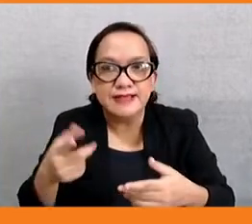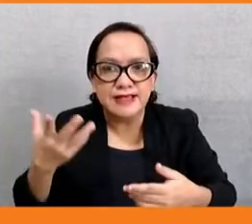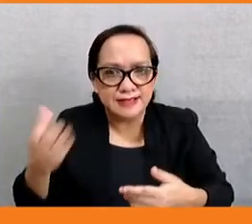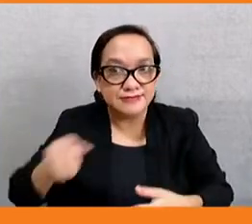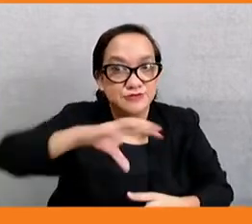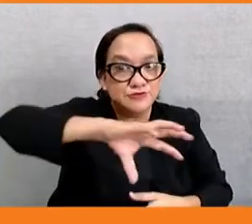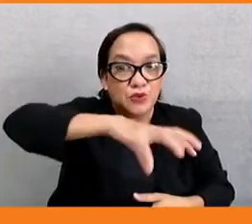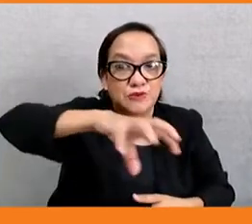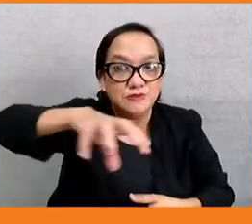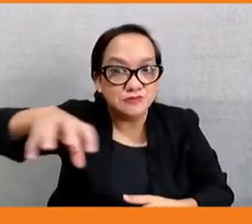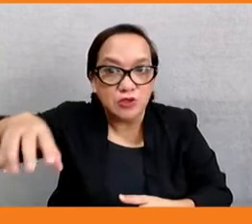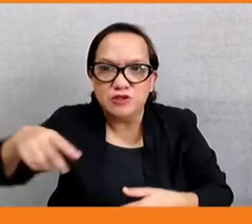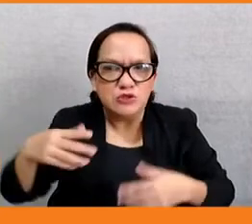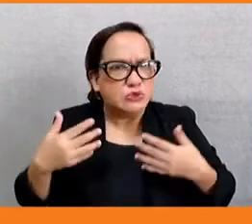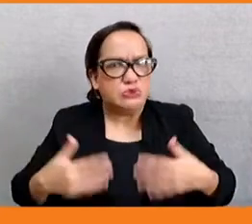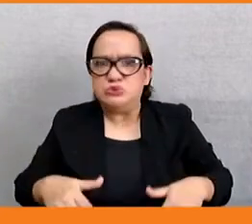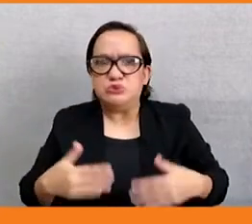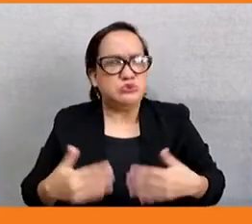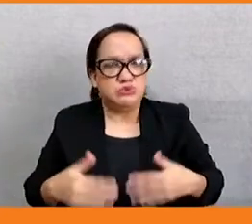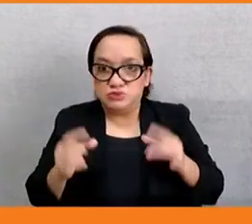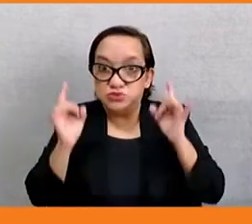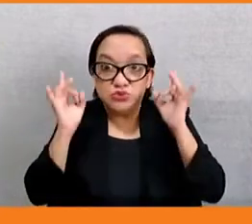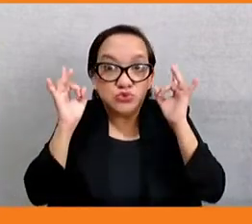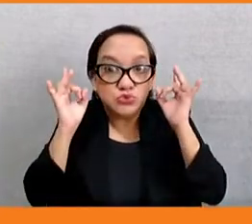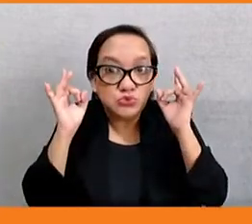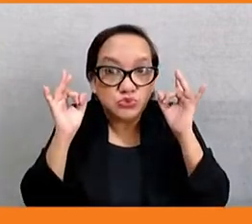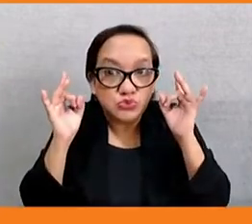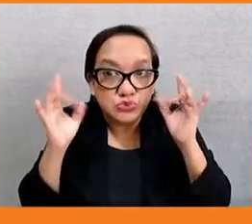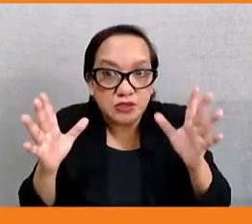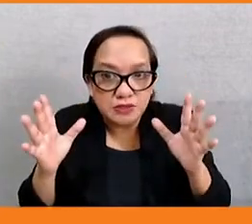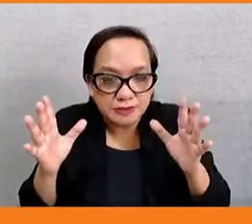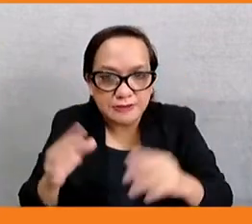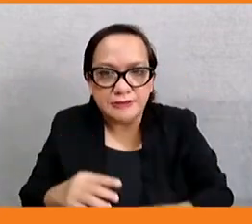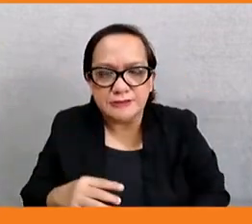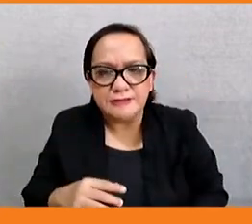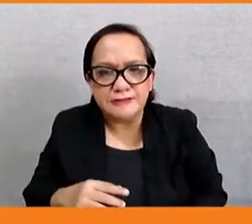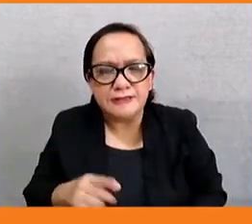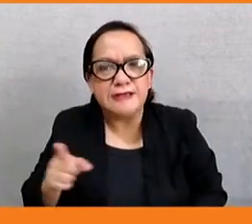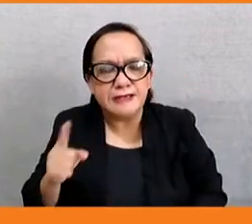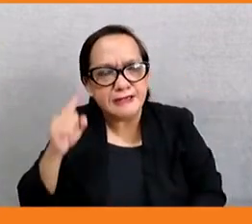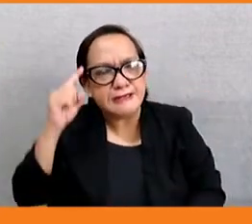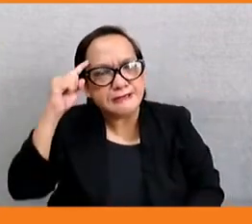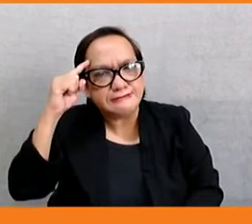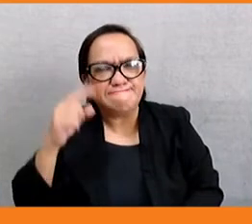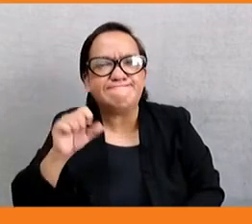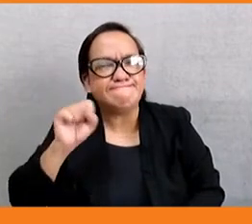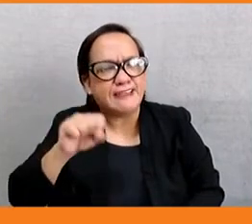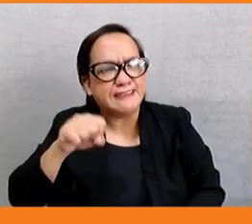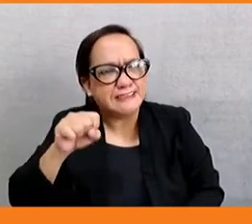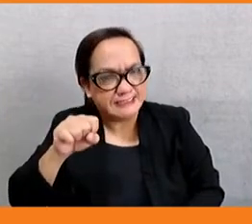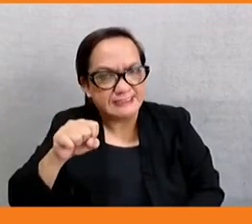anymore. That's not really the case for most countries in this region. Actually, if you look